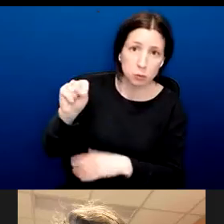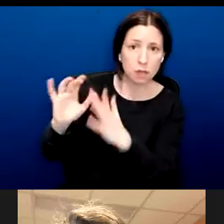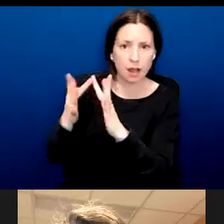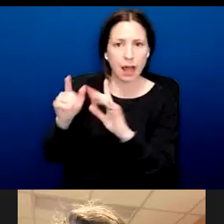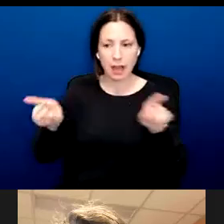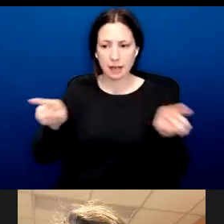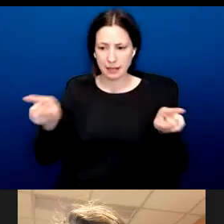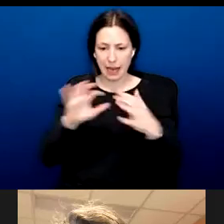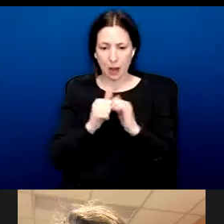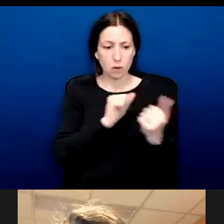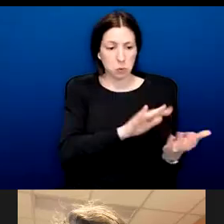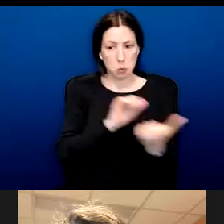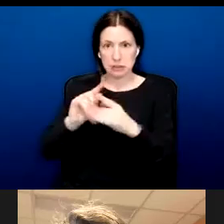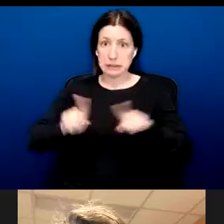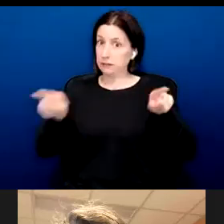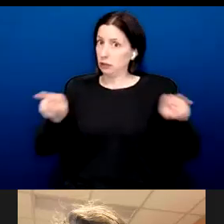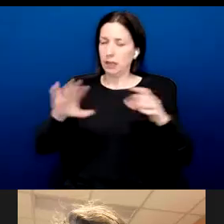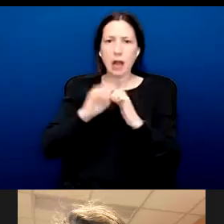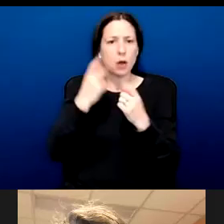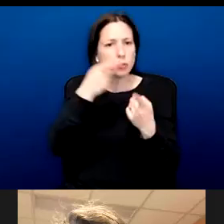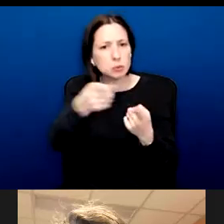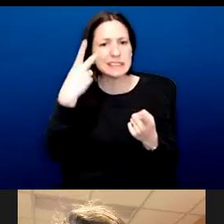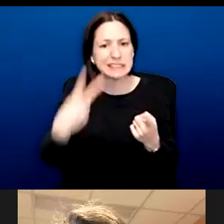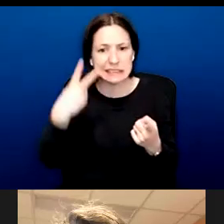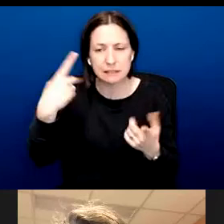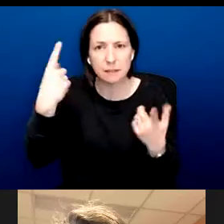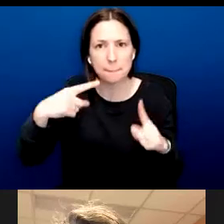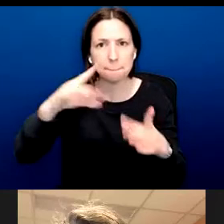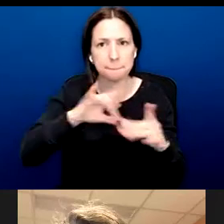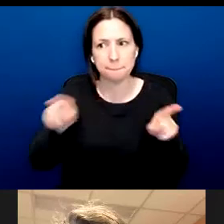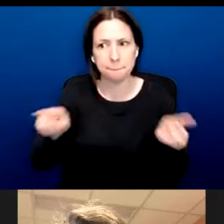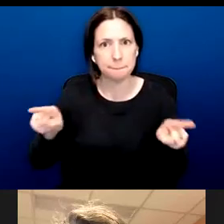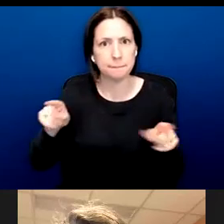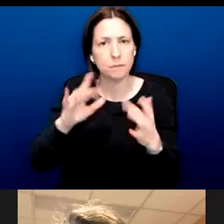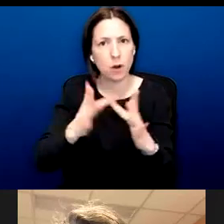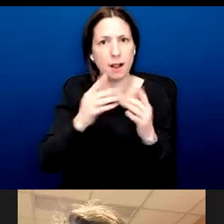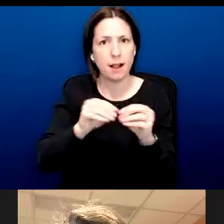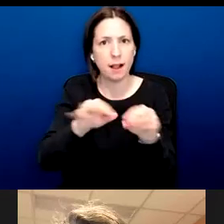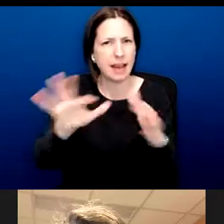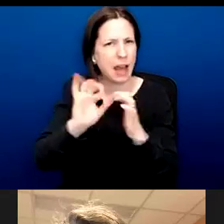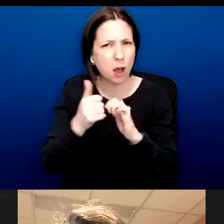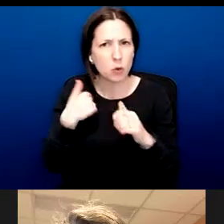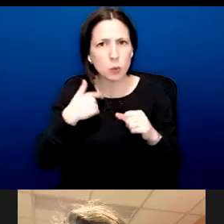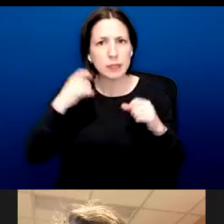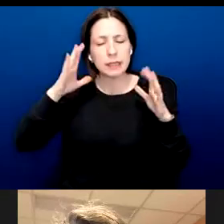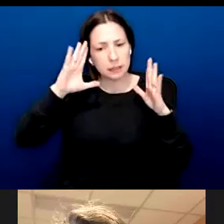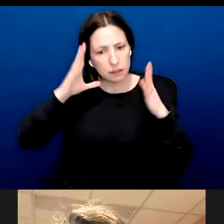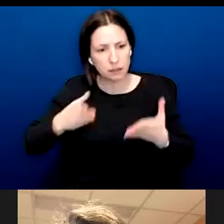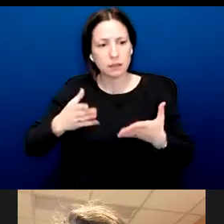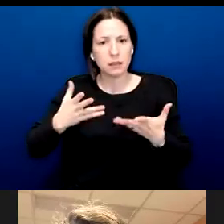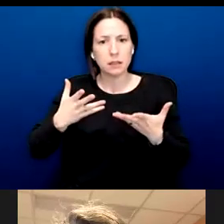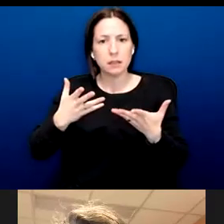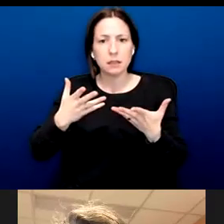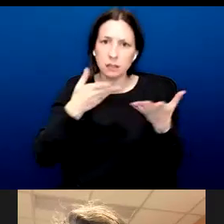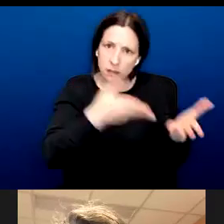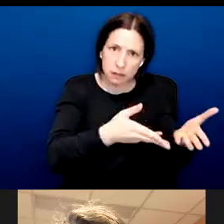out online? And how do we ensure, how do we work towards the reproductive